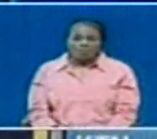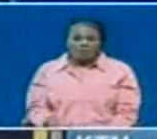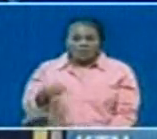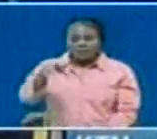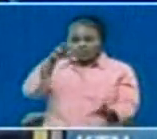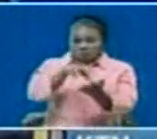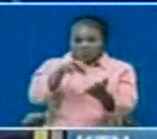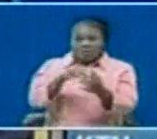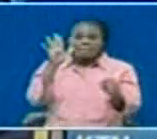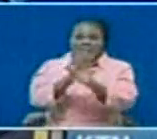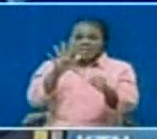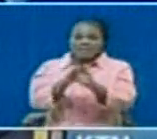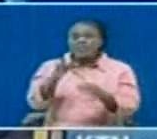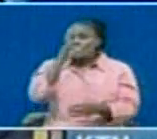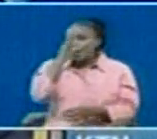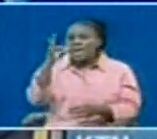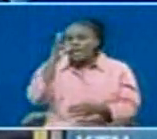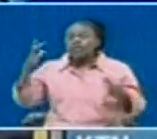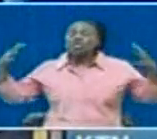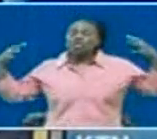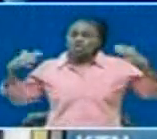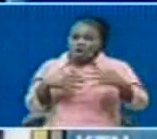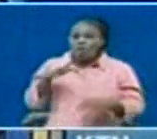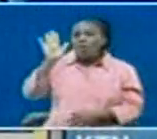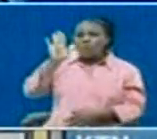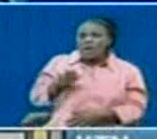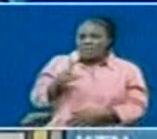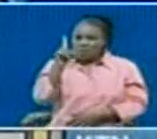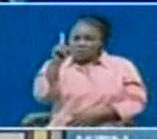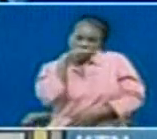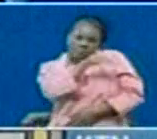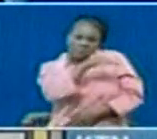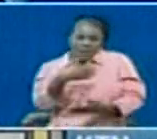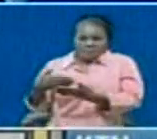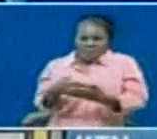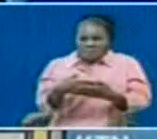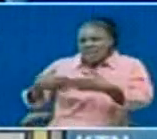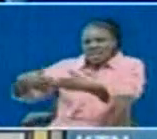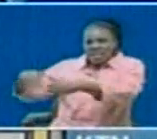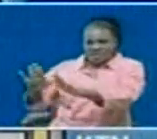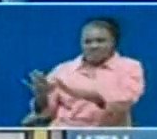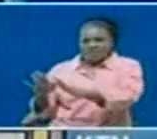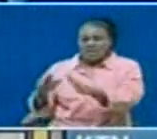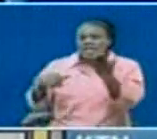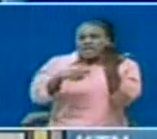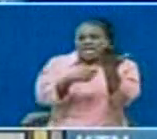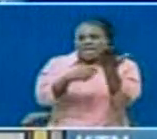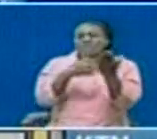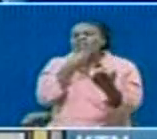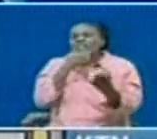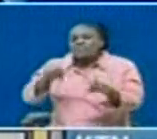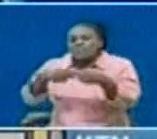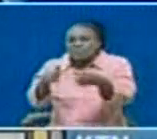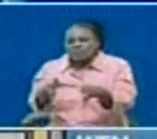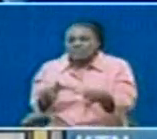In an incident that has left many in Nyeri town puzzled, a woman this afternoon tagged her baby with the name and phone number of the alleged father and dumped the baby